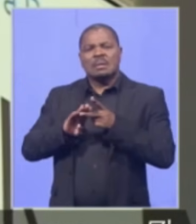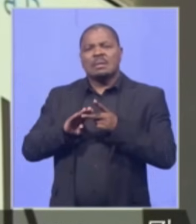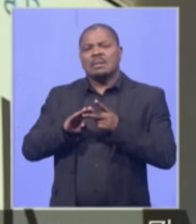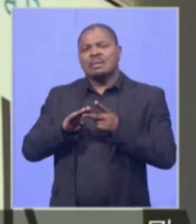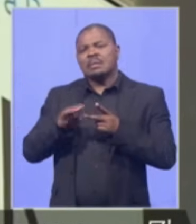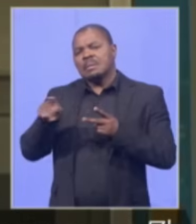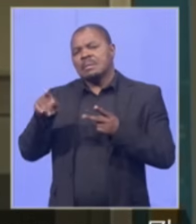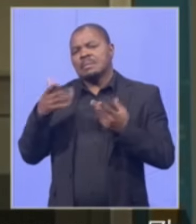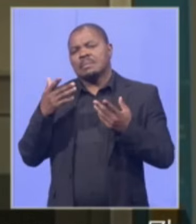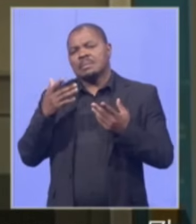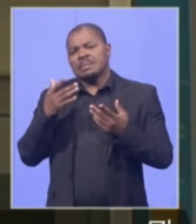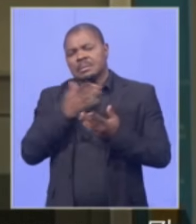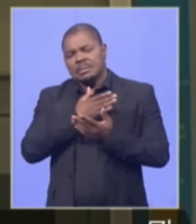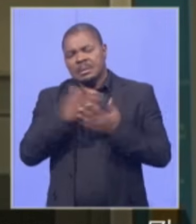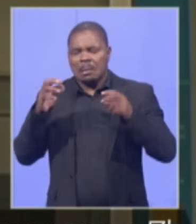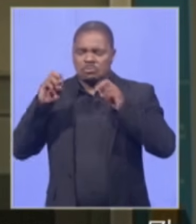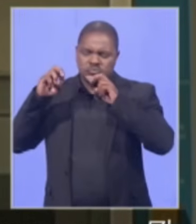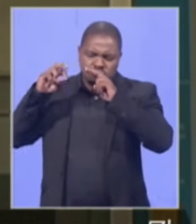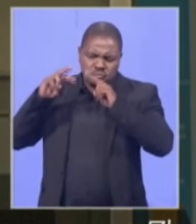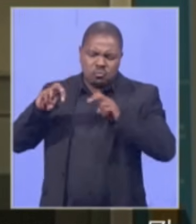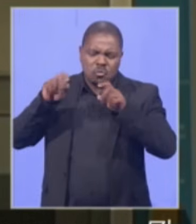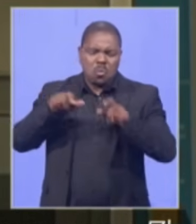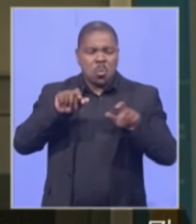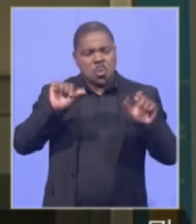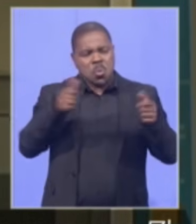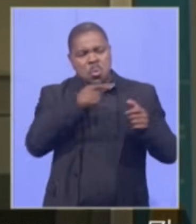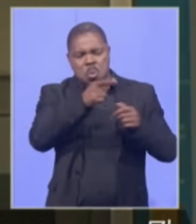those hard-working investigators